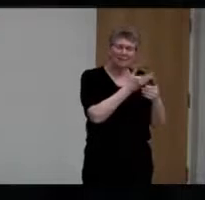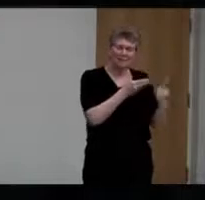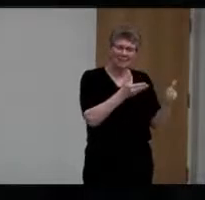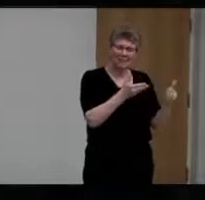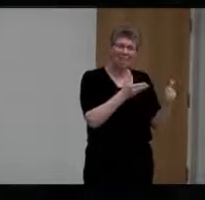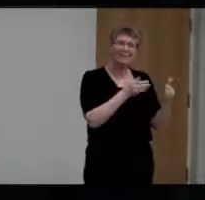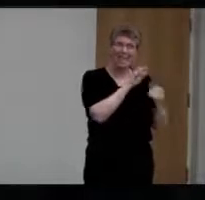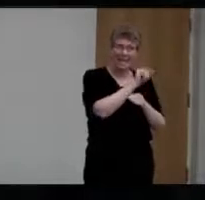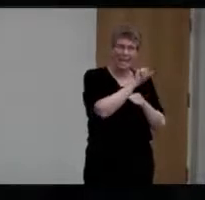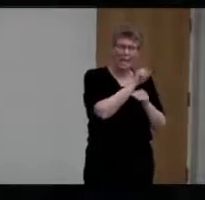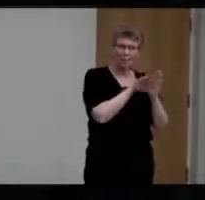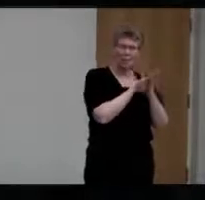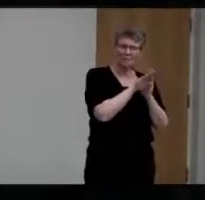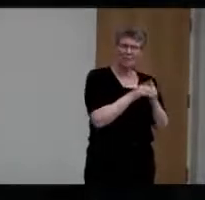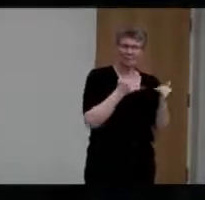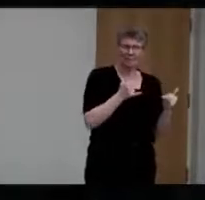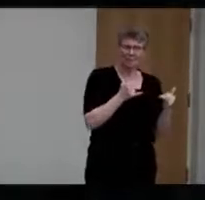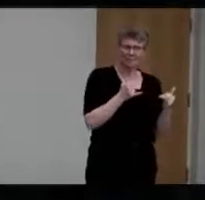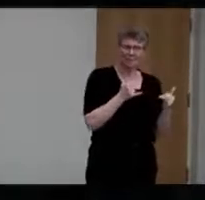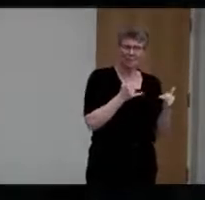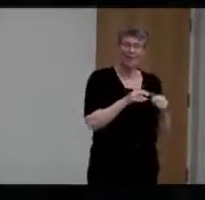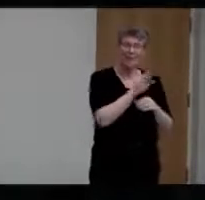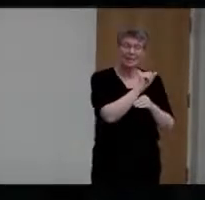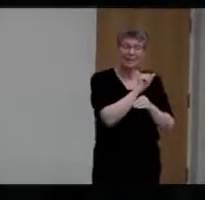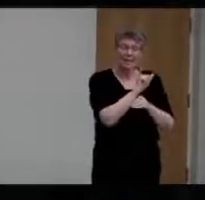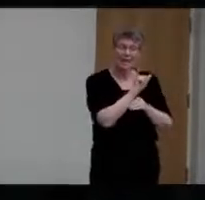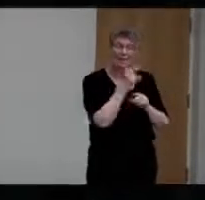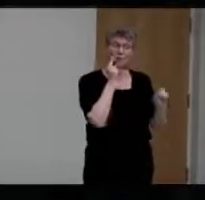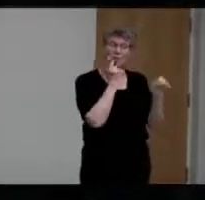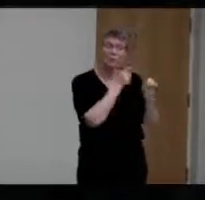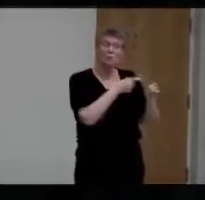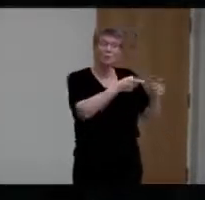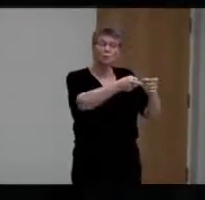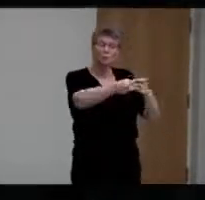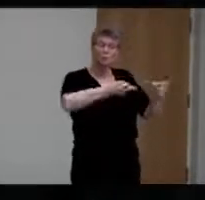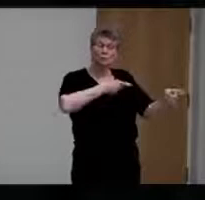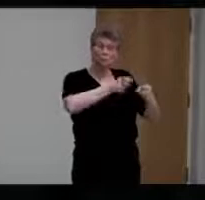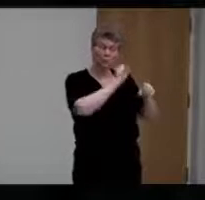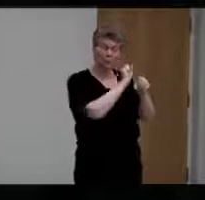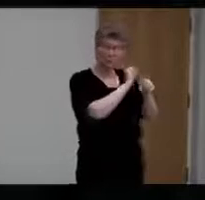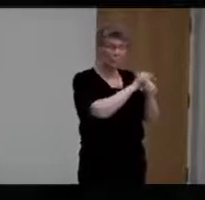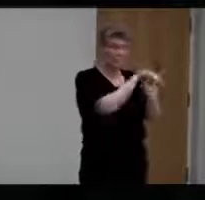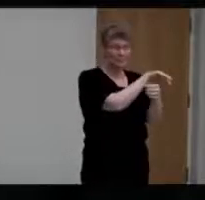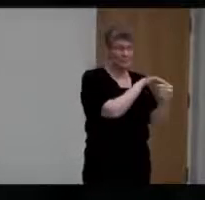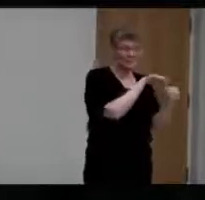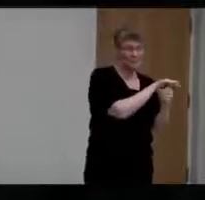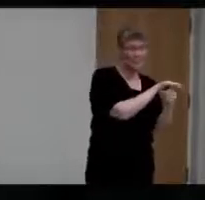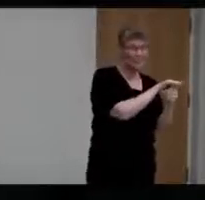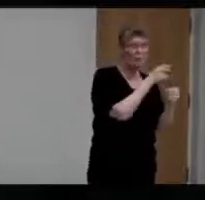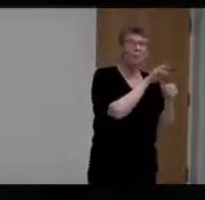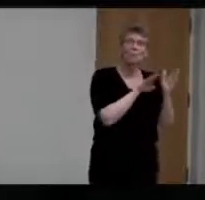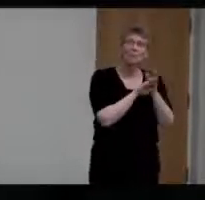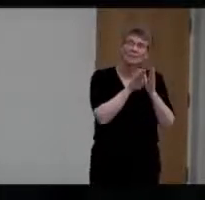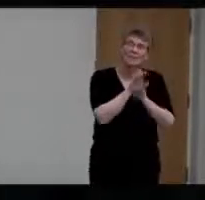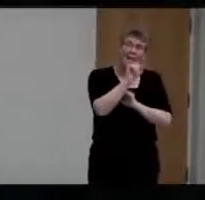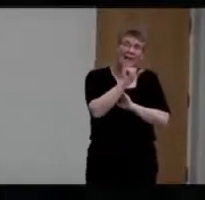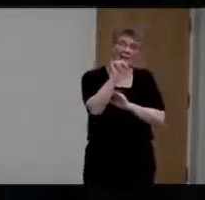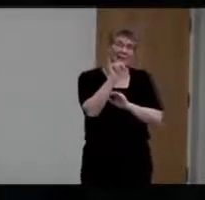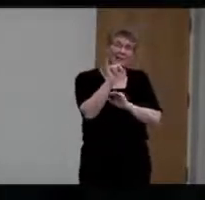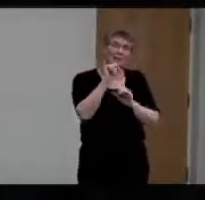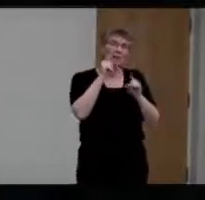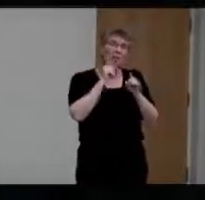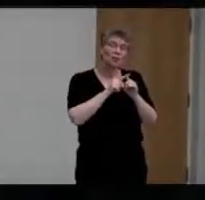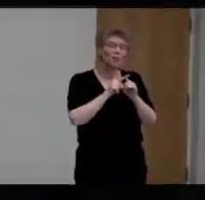are intended to control workplaces? Are we developing applications that make work easier for people? I